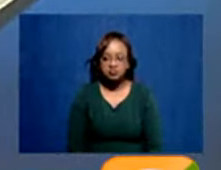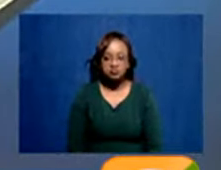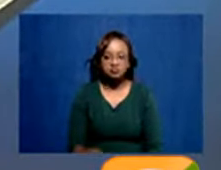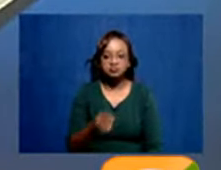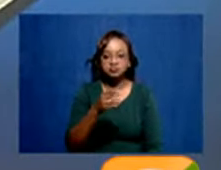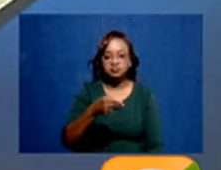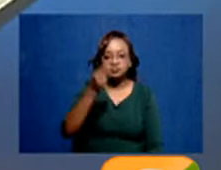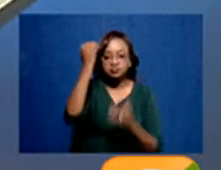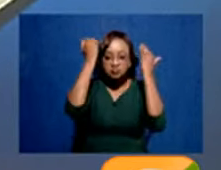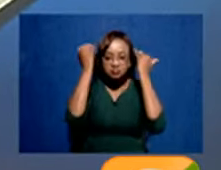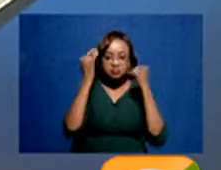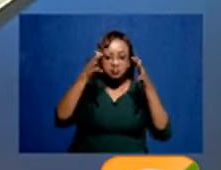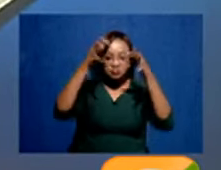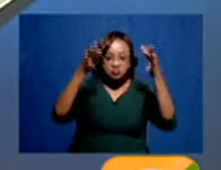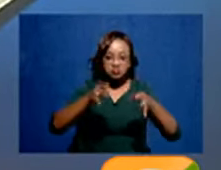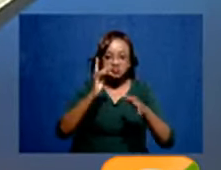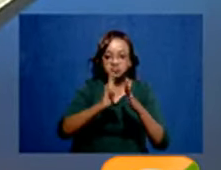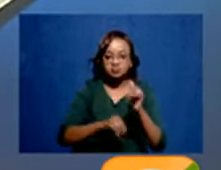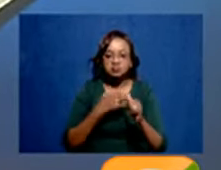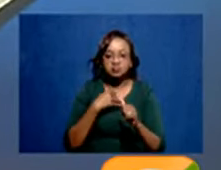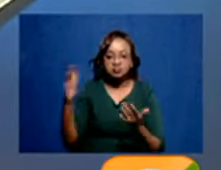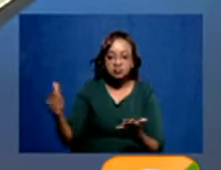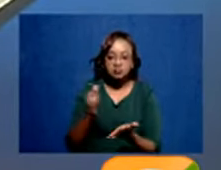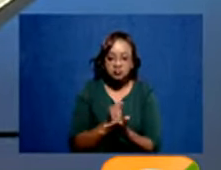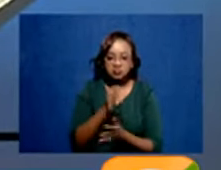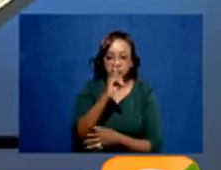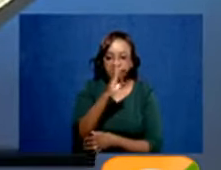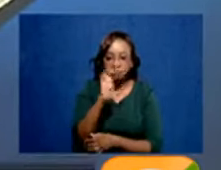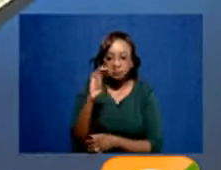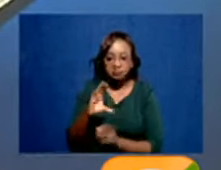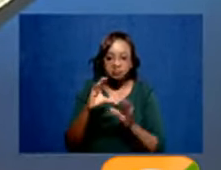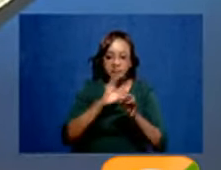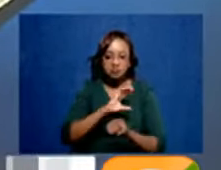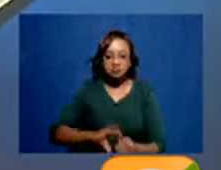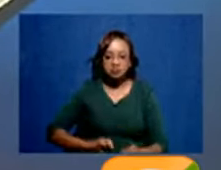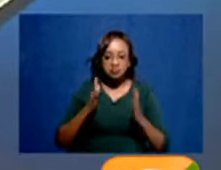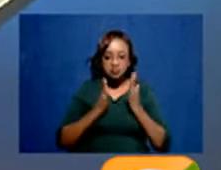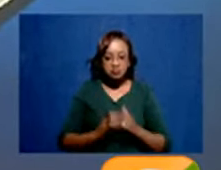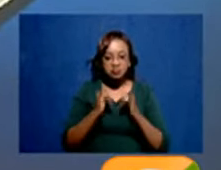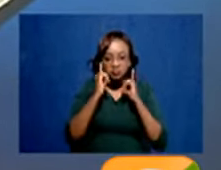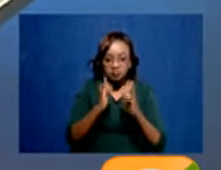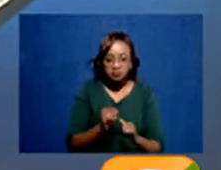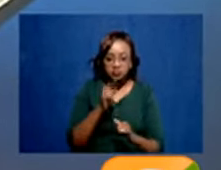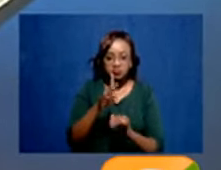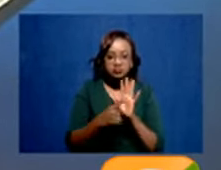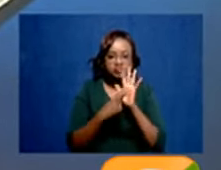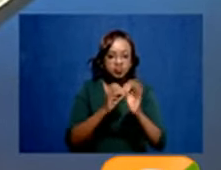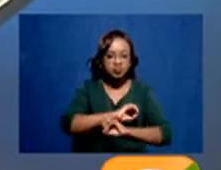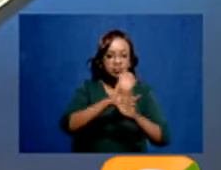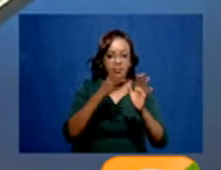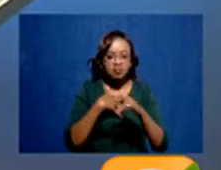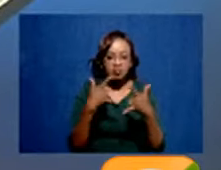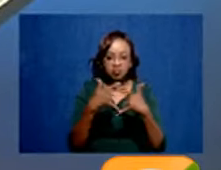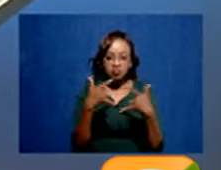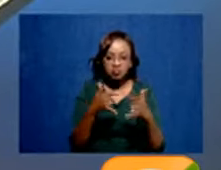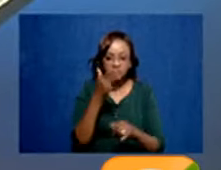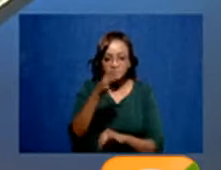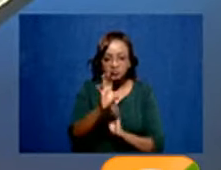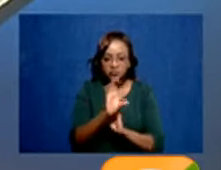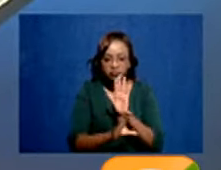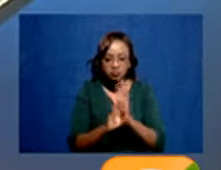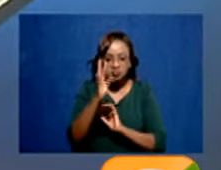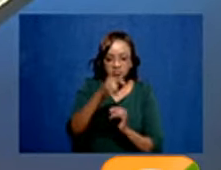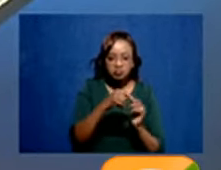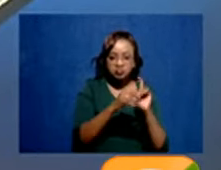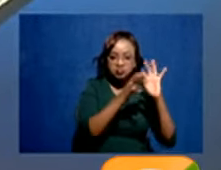The High Court decision to order an immediate recruitment of new IEBC commissioners has exposed the constitutional vacuum that the talks